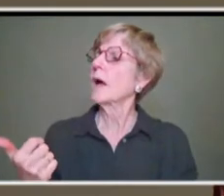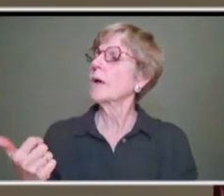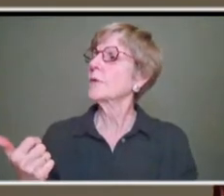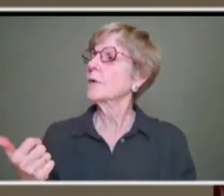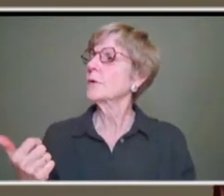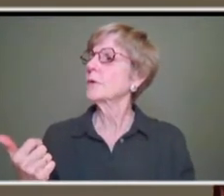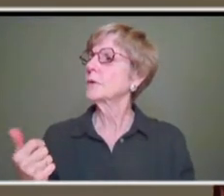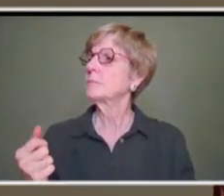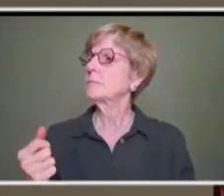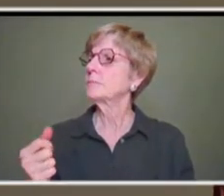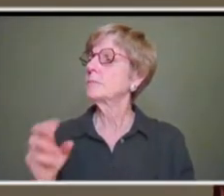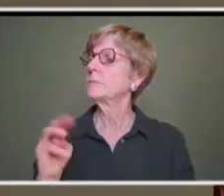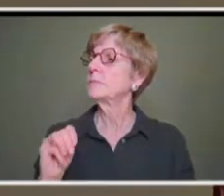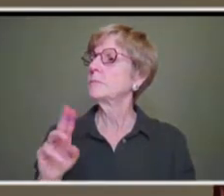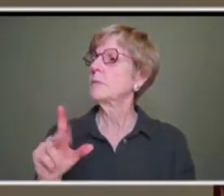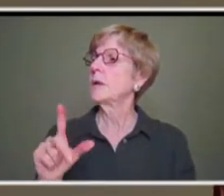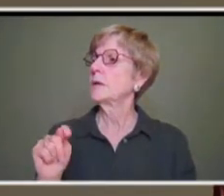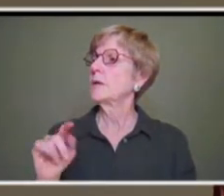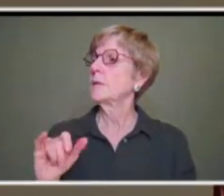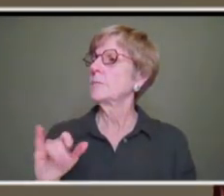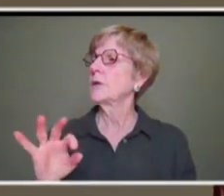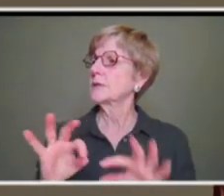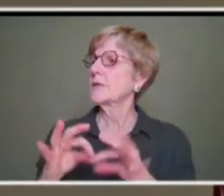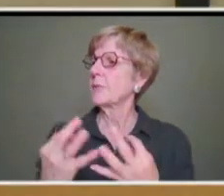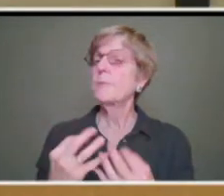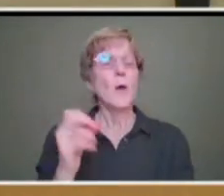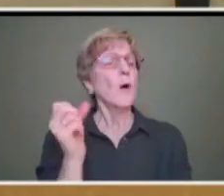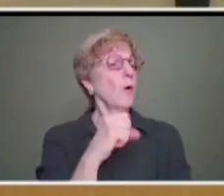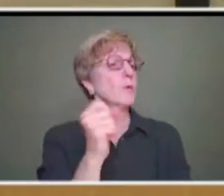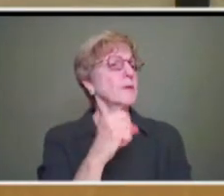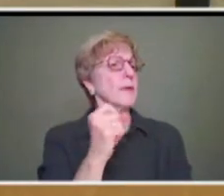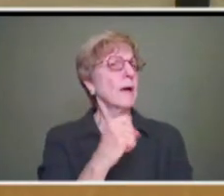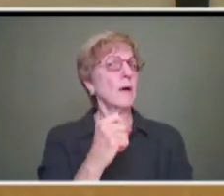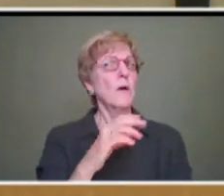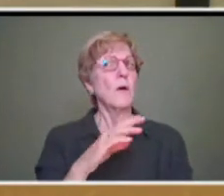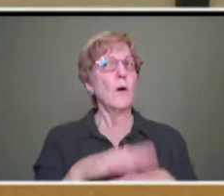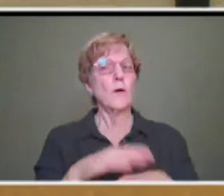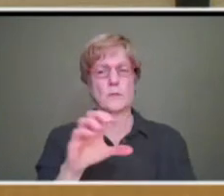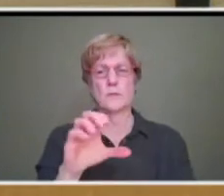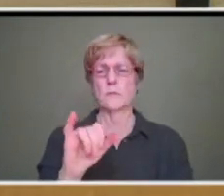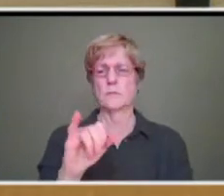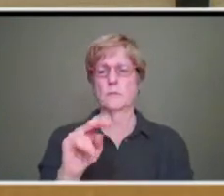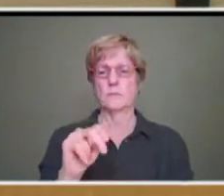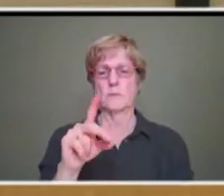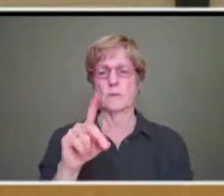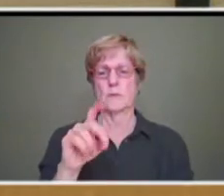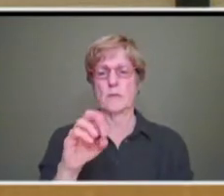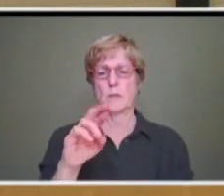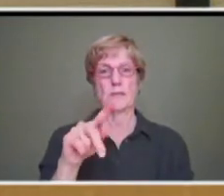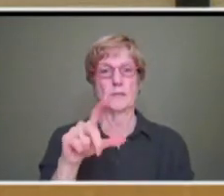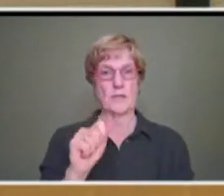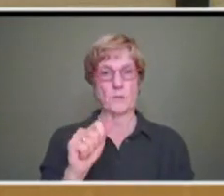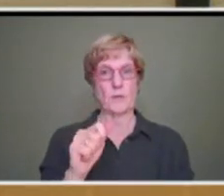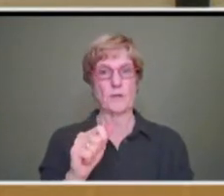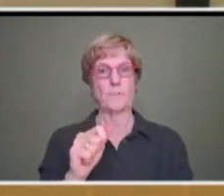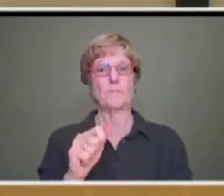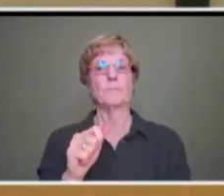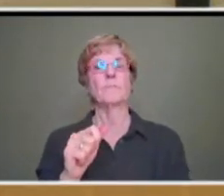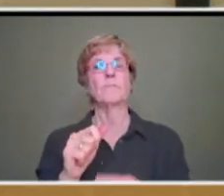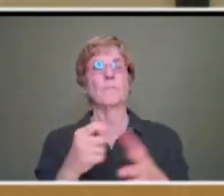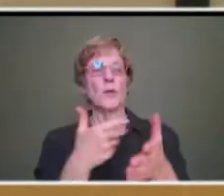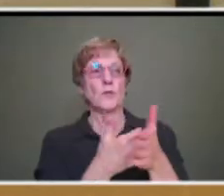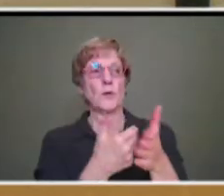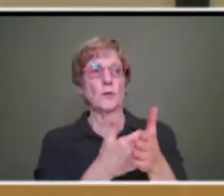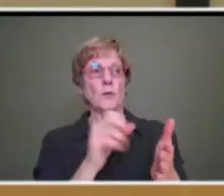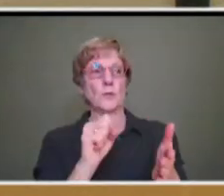in that yeah there there's multi-family on Cinderella okay which is closer to Sugar